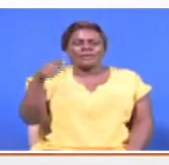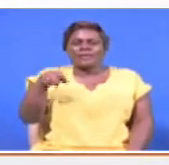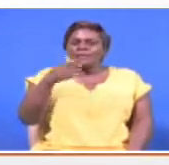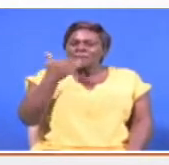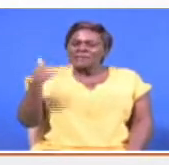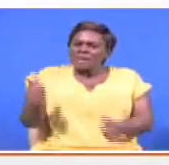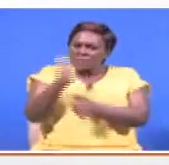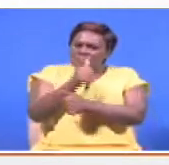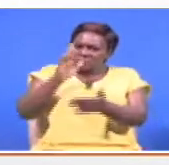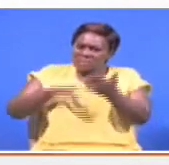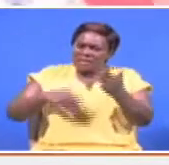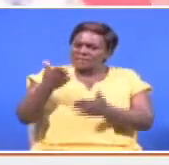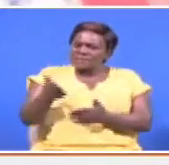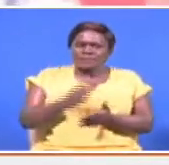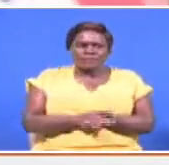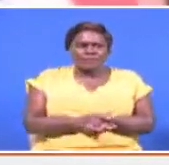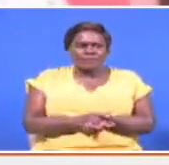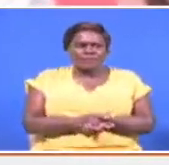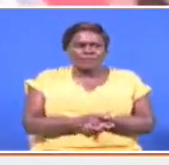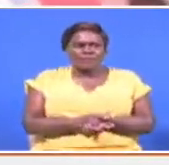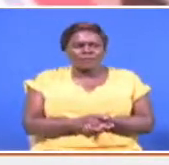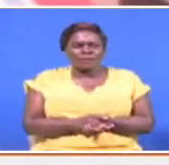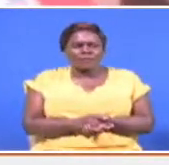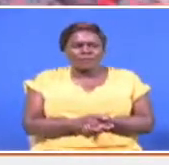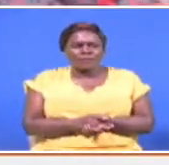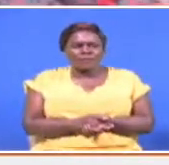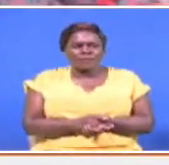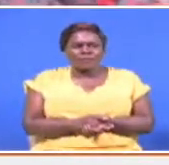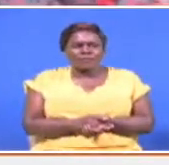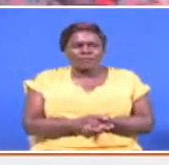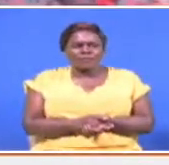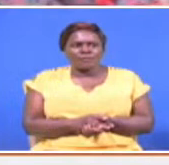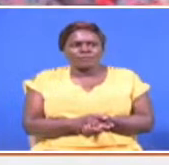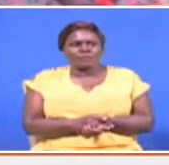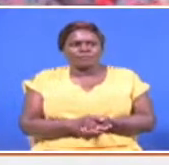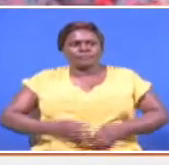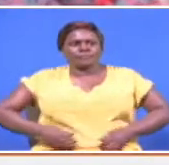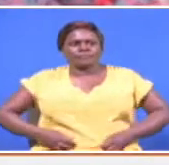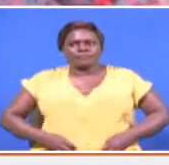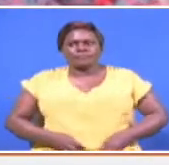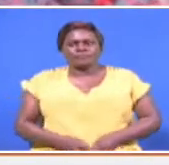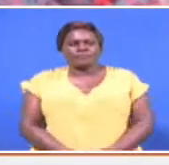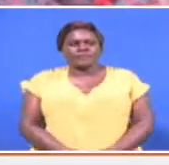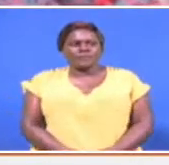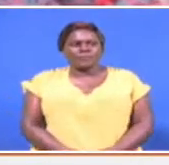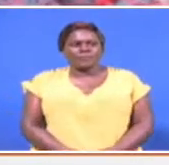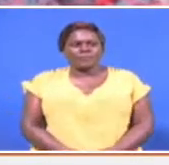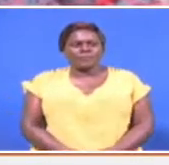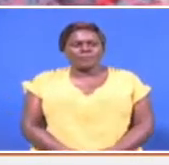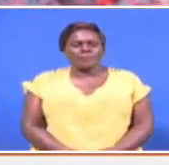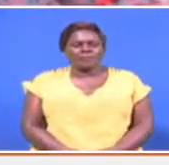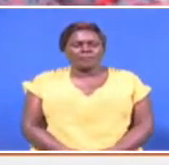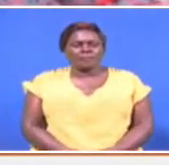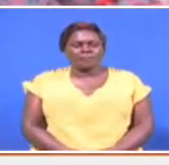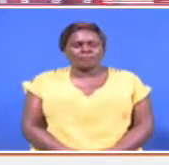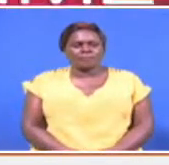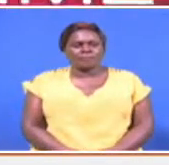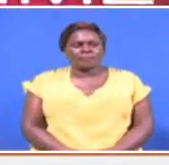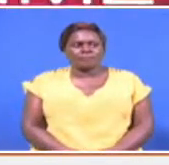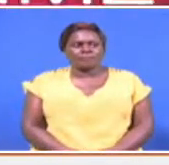to other human rights? Bramwell Bwire, KTN News, Esiandumba in Vihiga County.